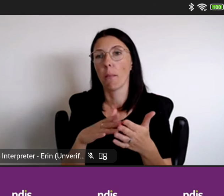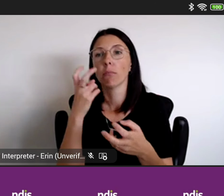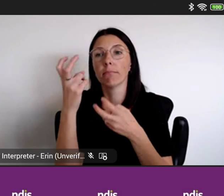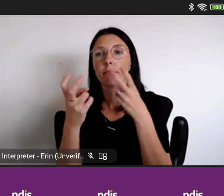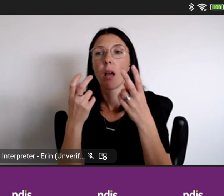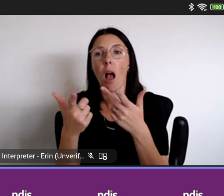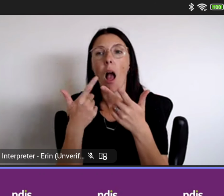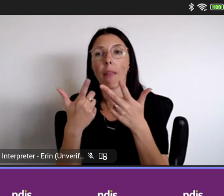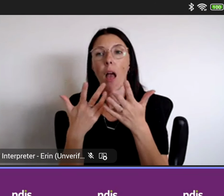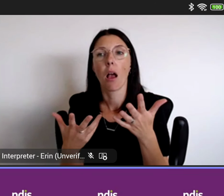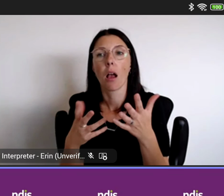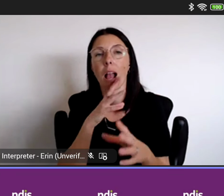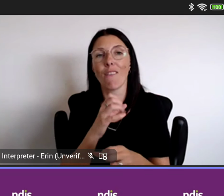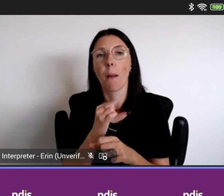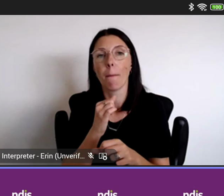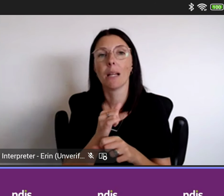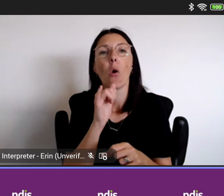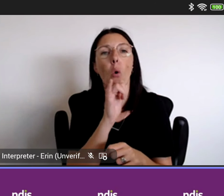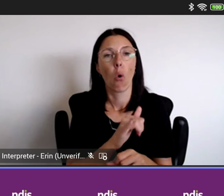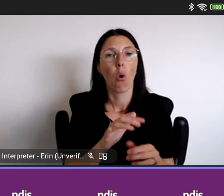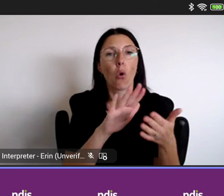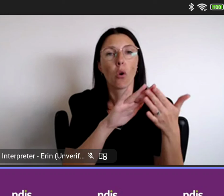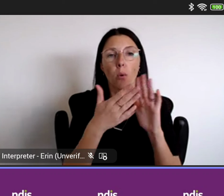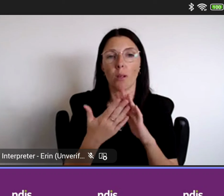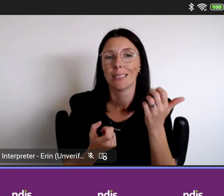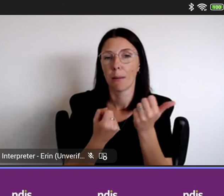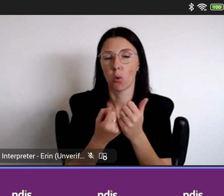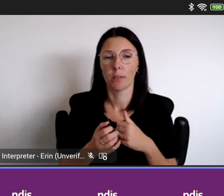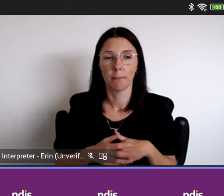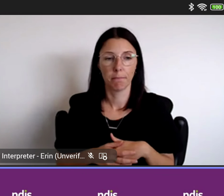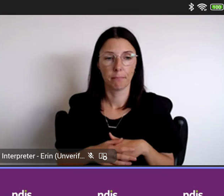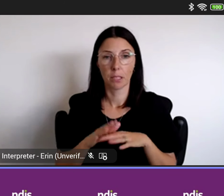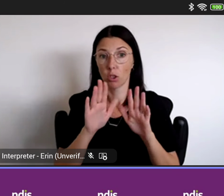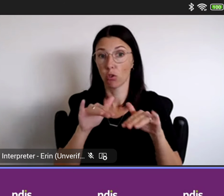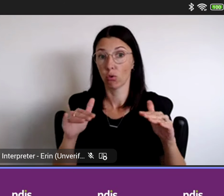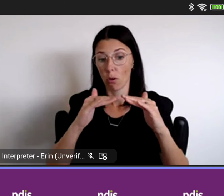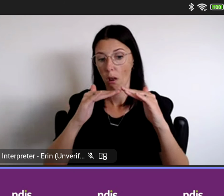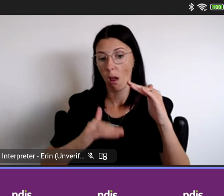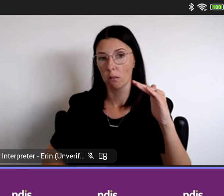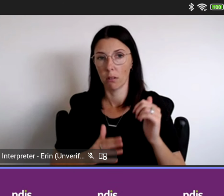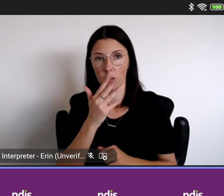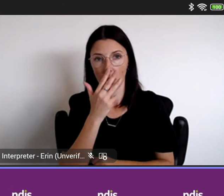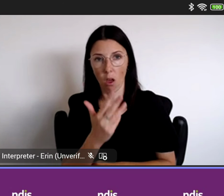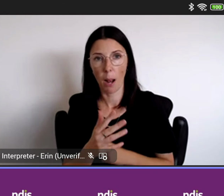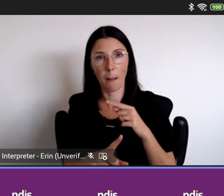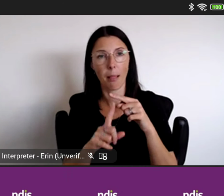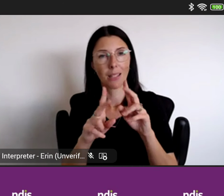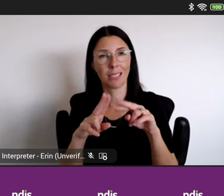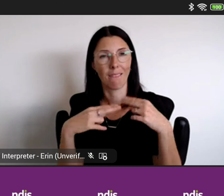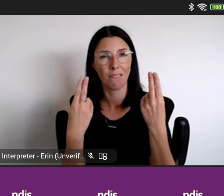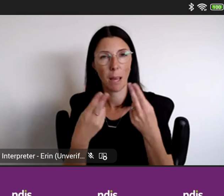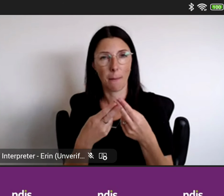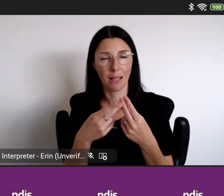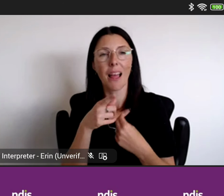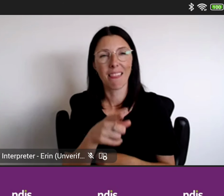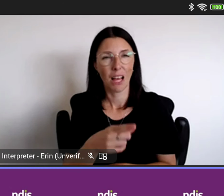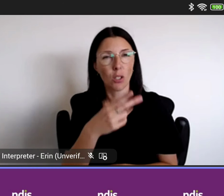supports. When we work with the children younger than 9 and their families, we call this early connections.